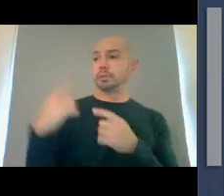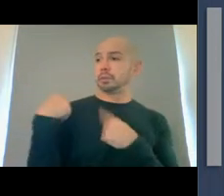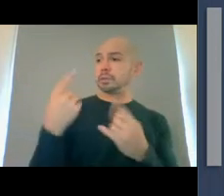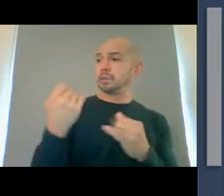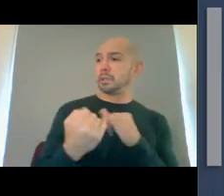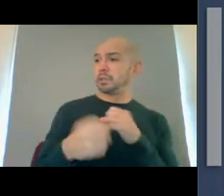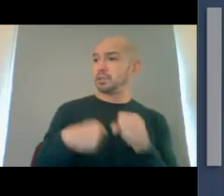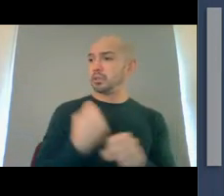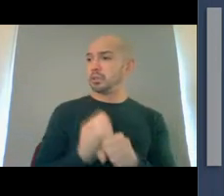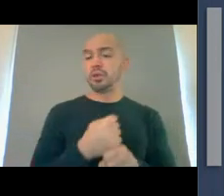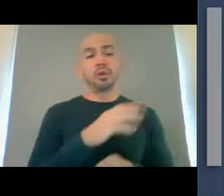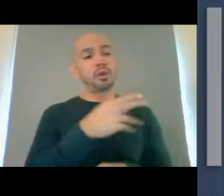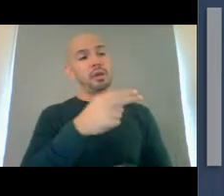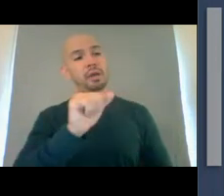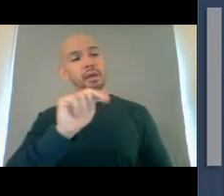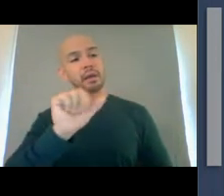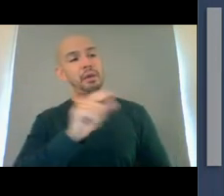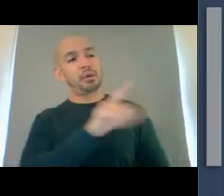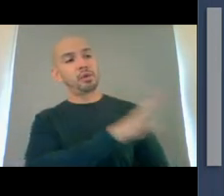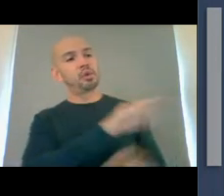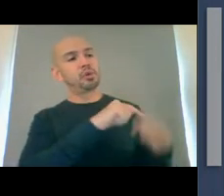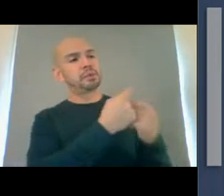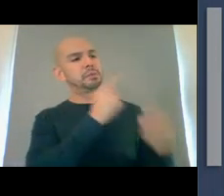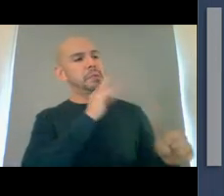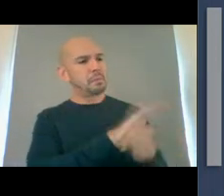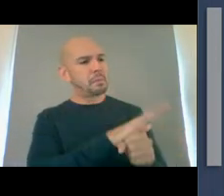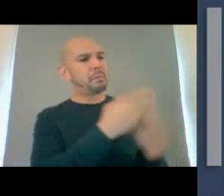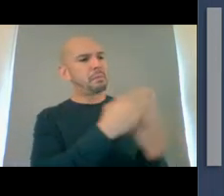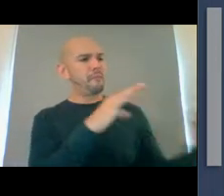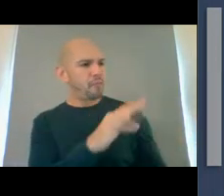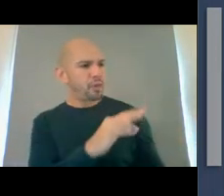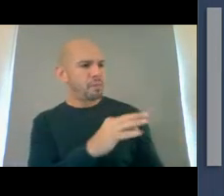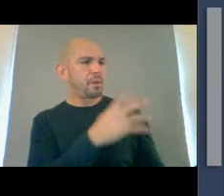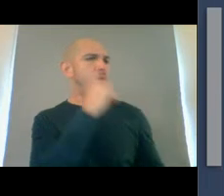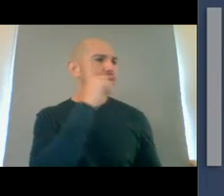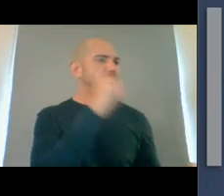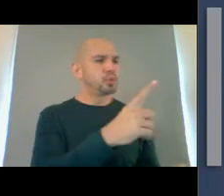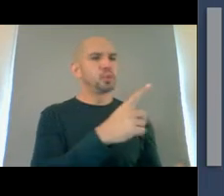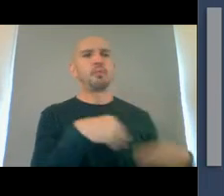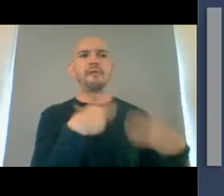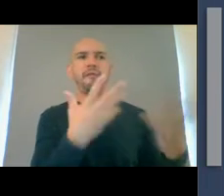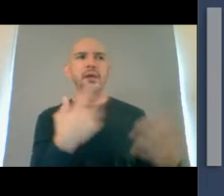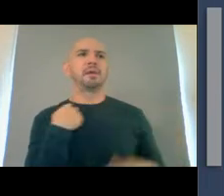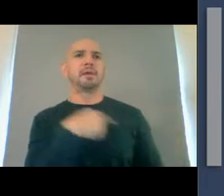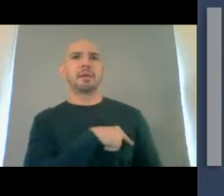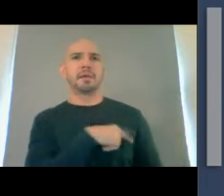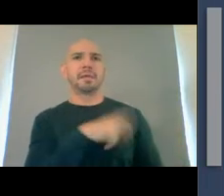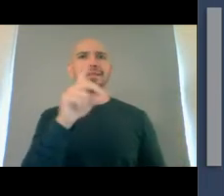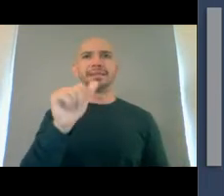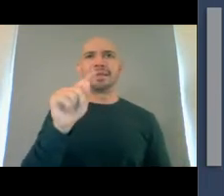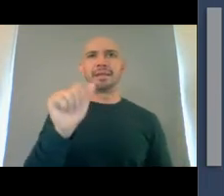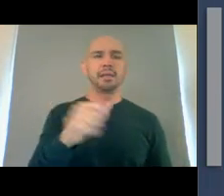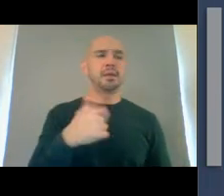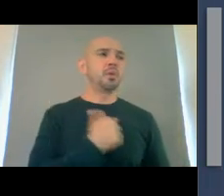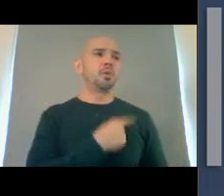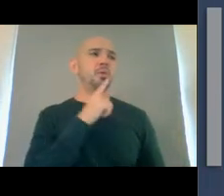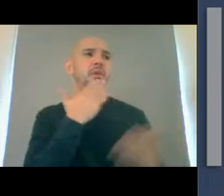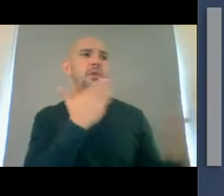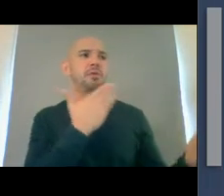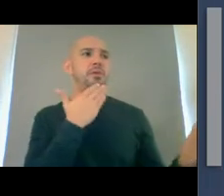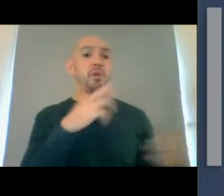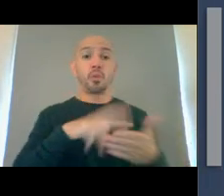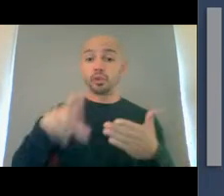feedback and her team's commitment to incorporating data and polishing components from carb is very much appreciated the results of